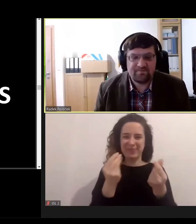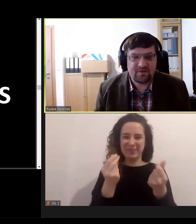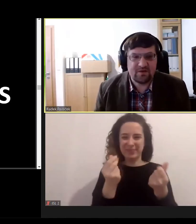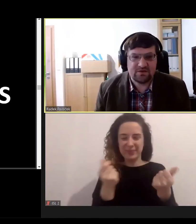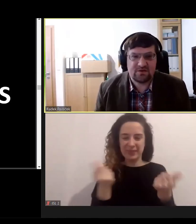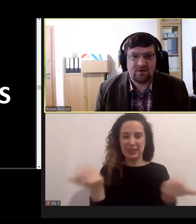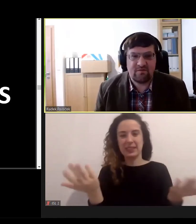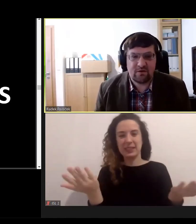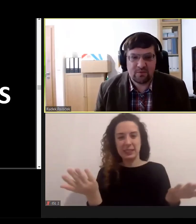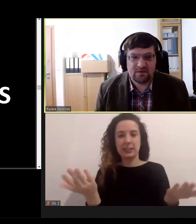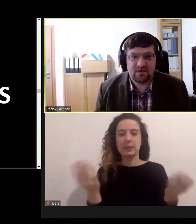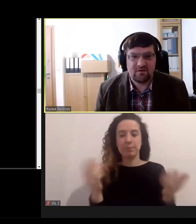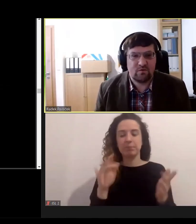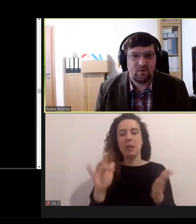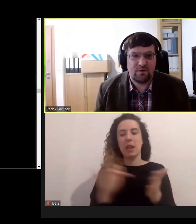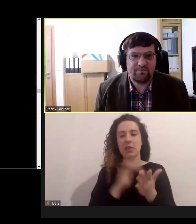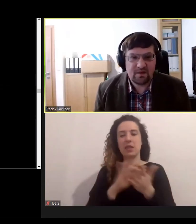the digital world.